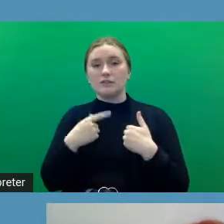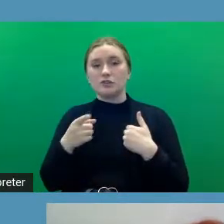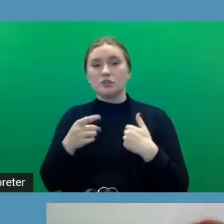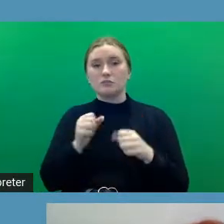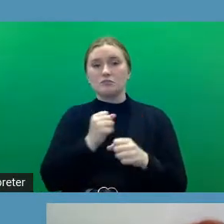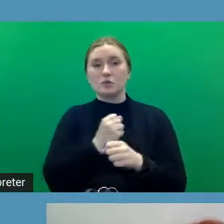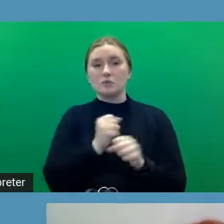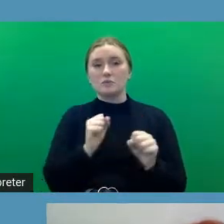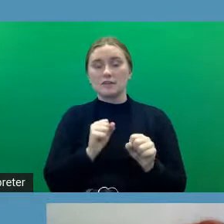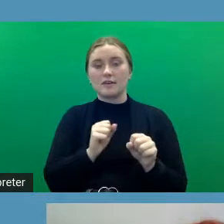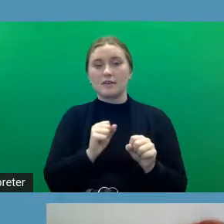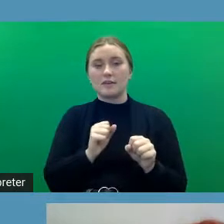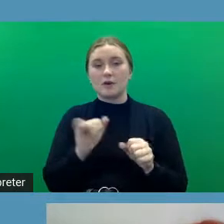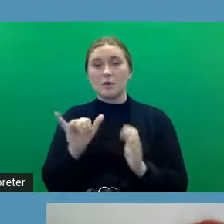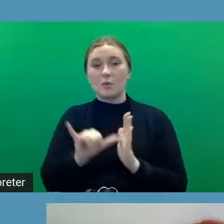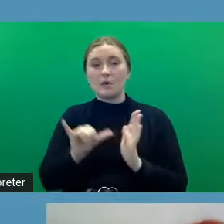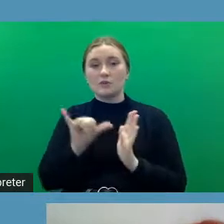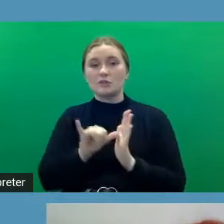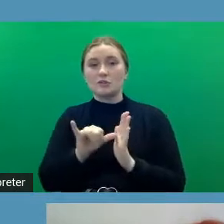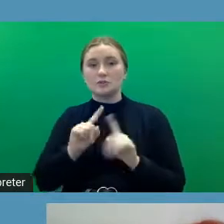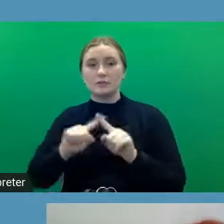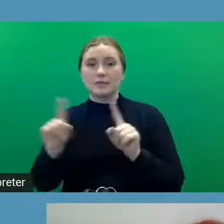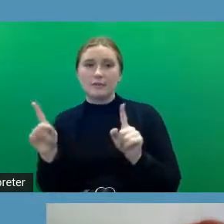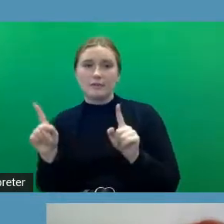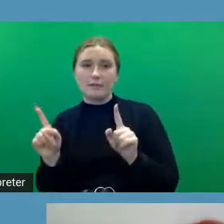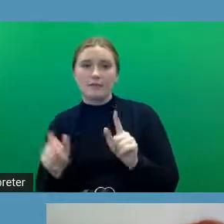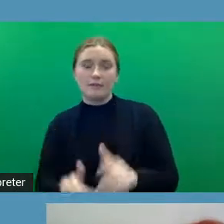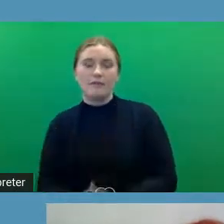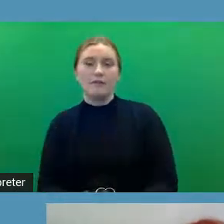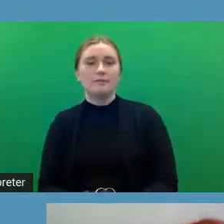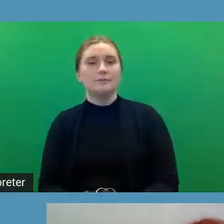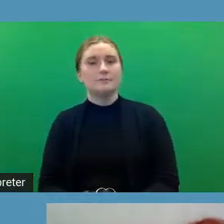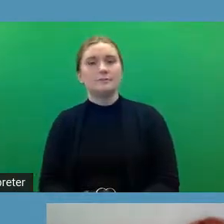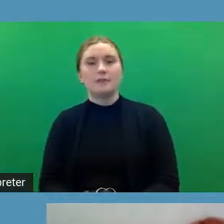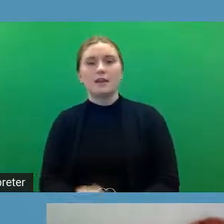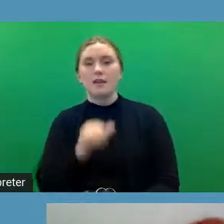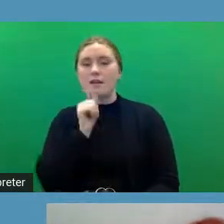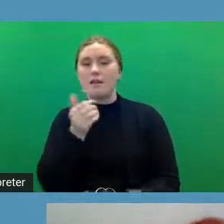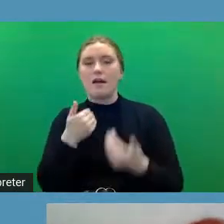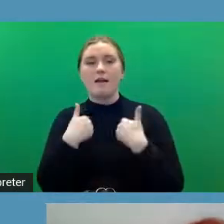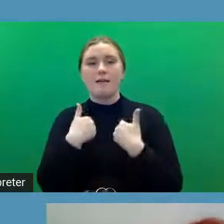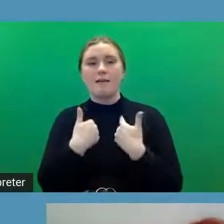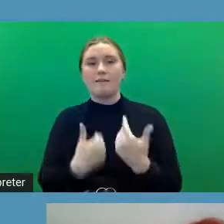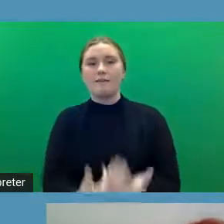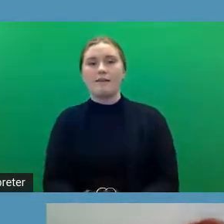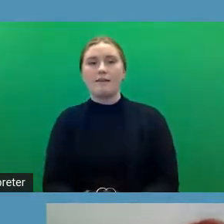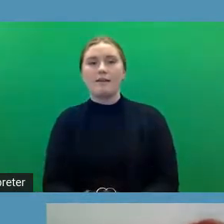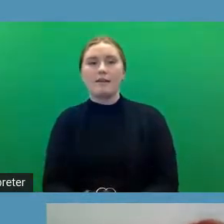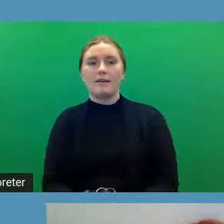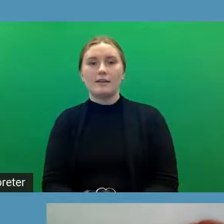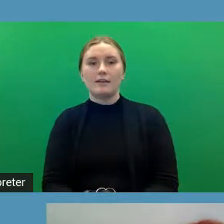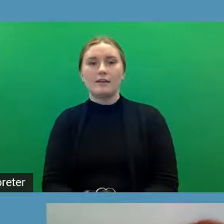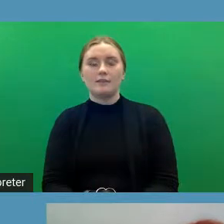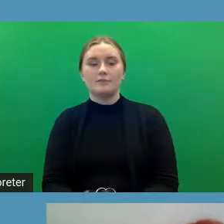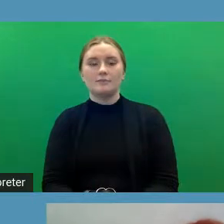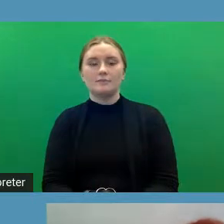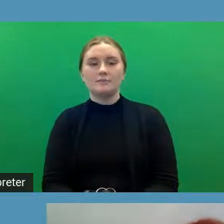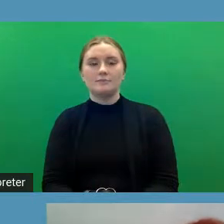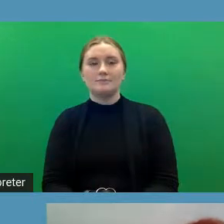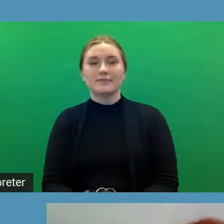YouTube, last I checked, does not. That matches my everything. Yeah. So this is another reason I prefer